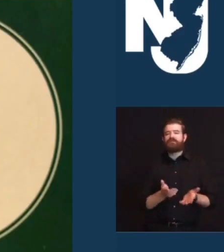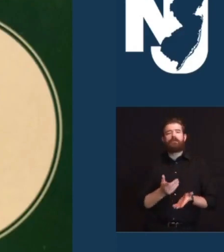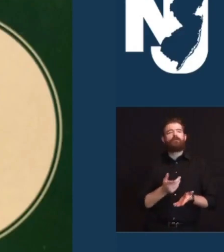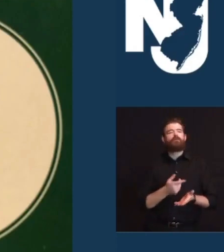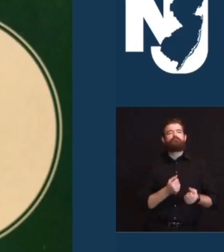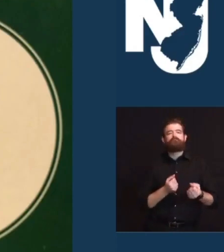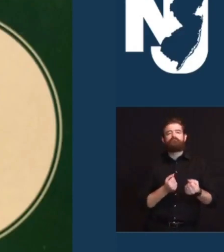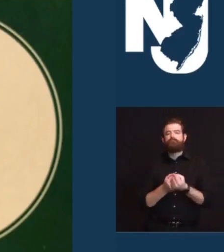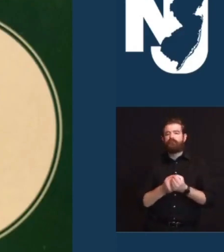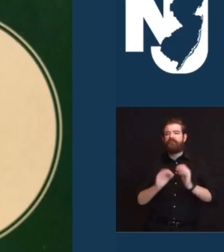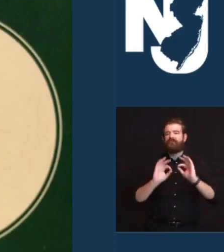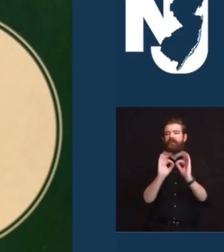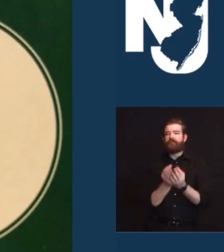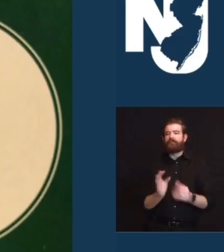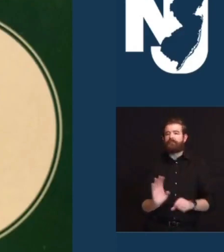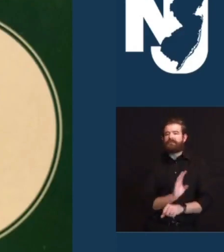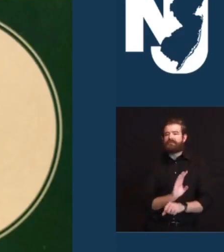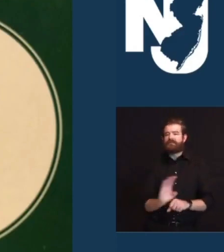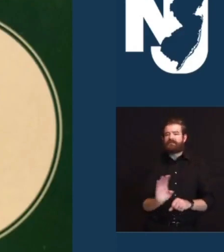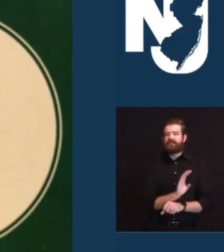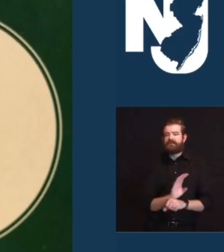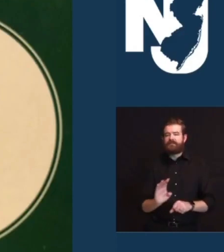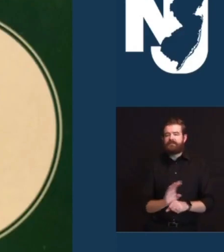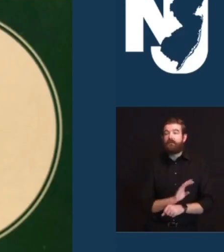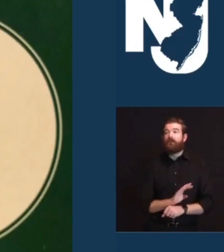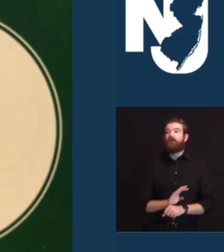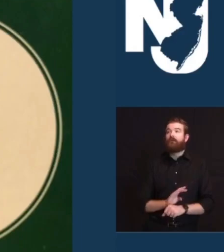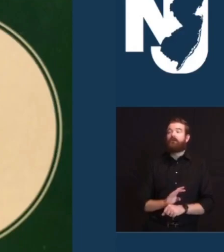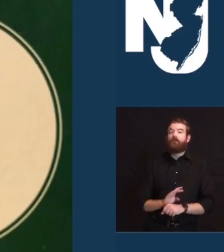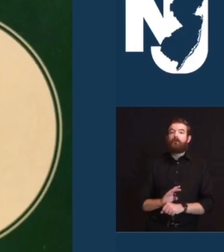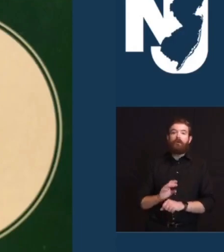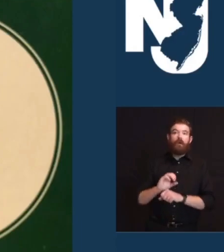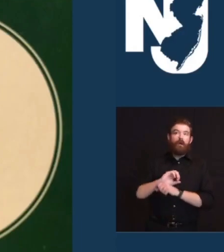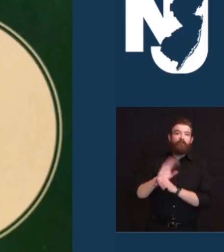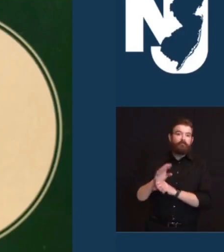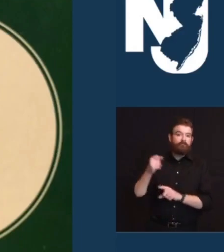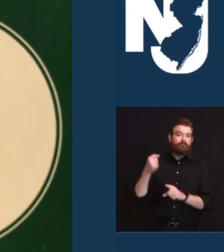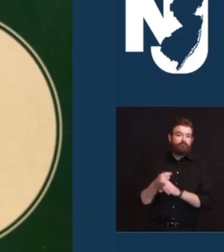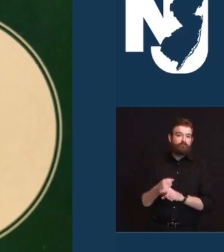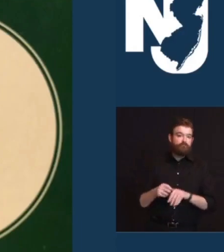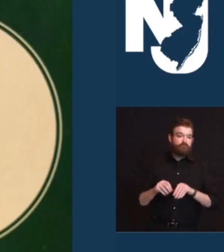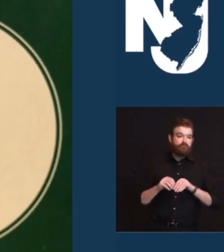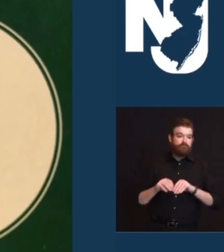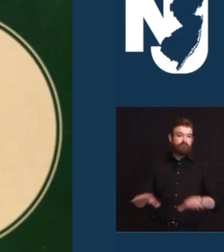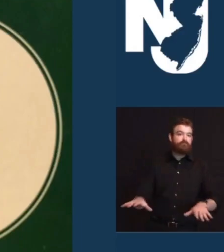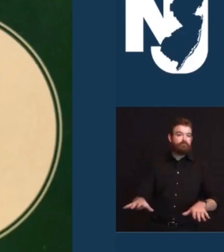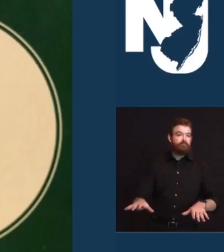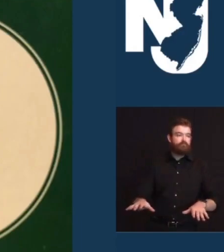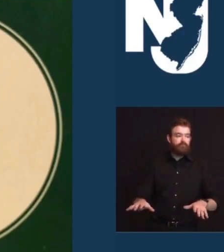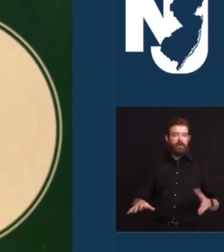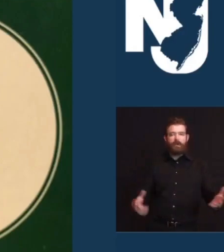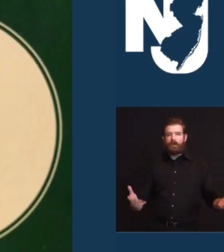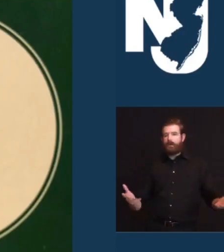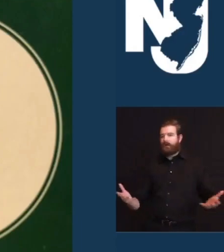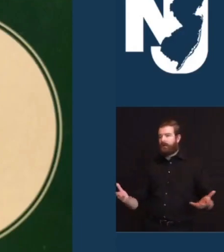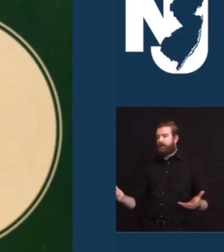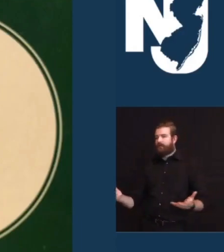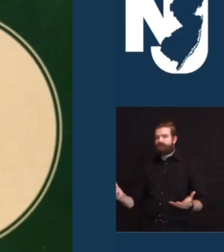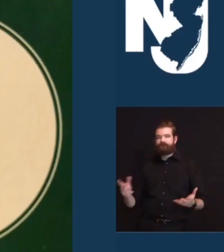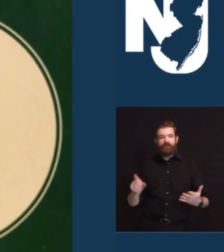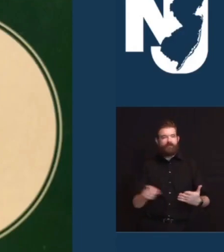and projects that Paul and his team were working on with their clients were either canceled or postponed, and business fell by roughly